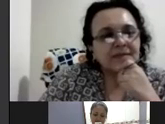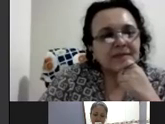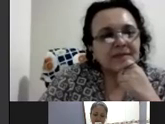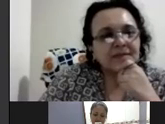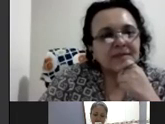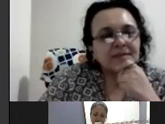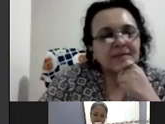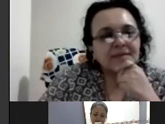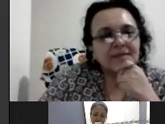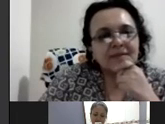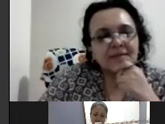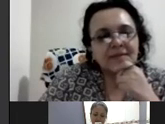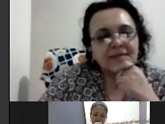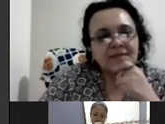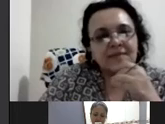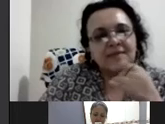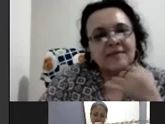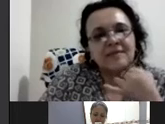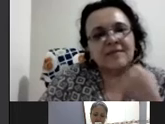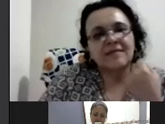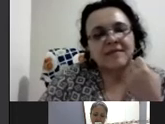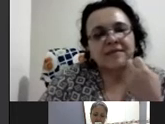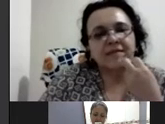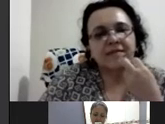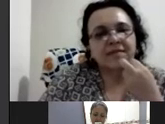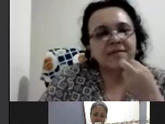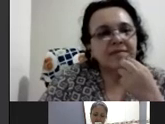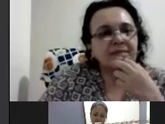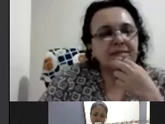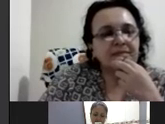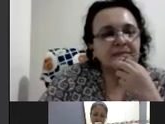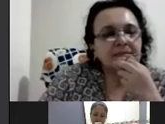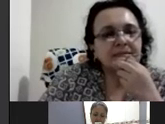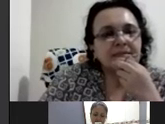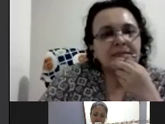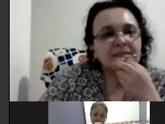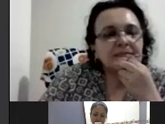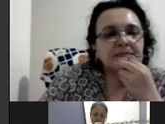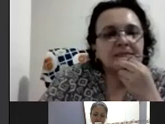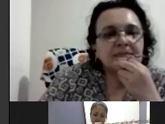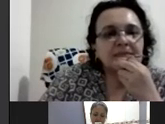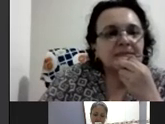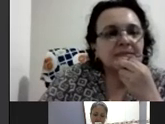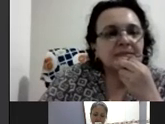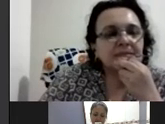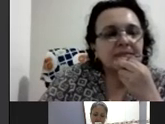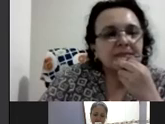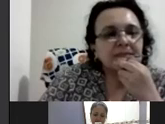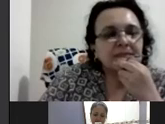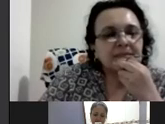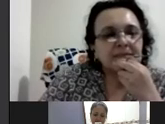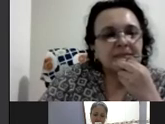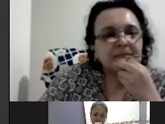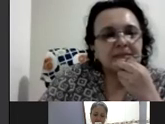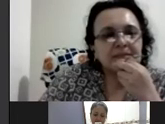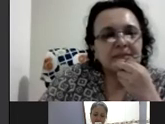I'm not sure. I guess I just stay home. Maybe I'll hang out with my friends and